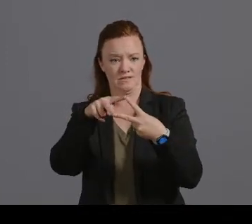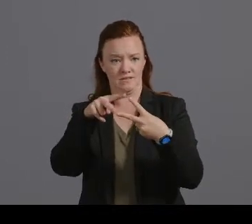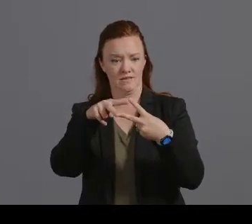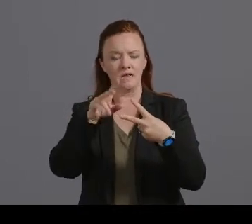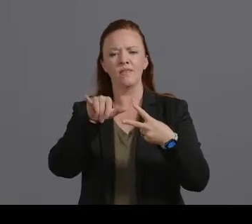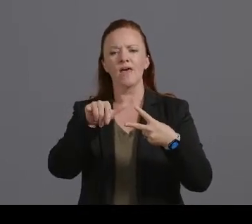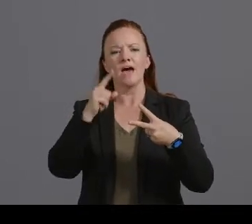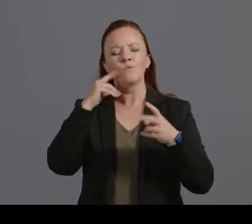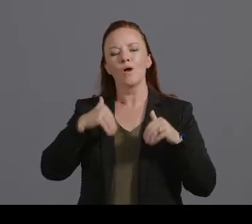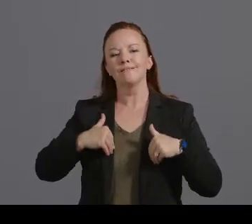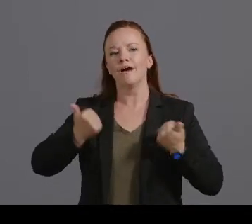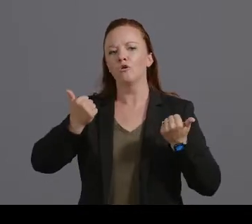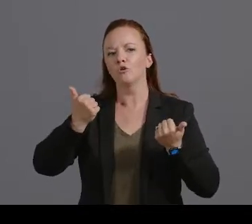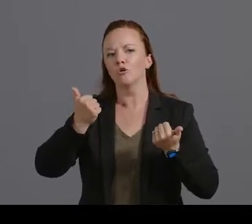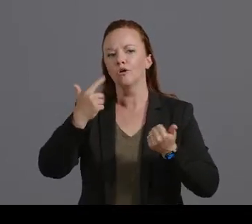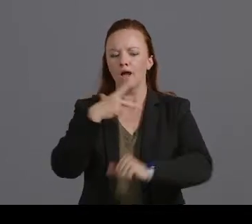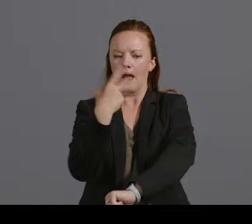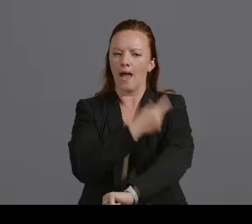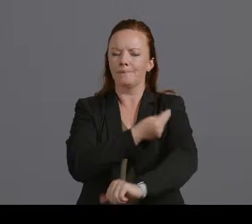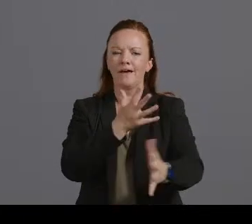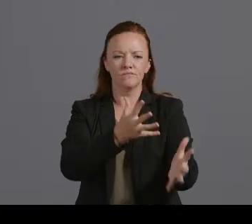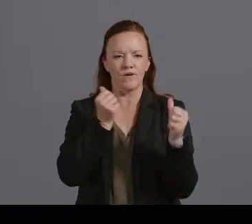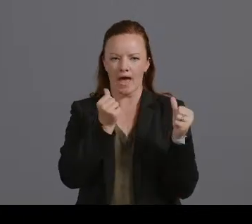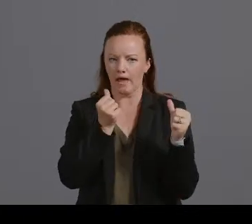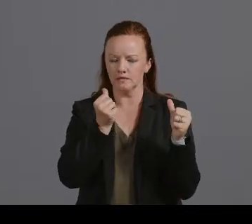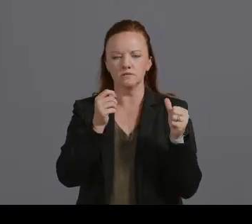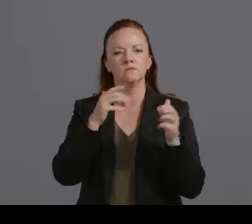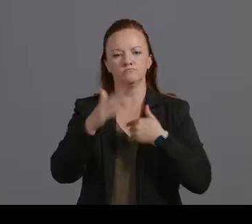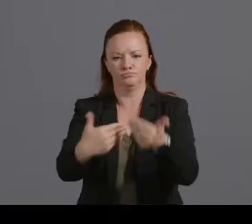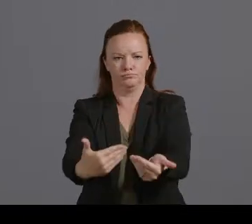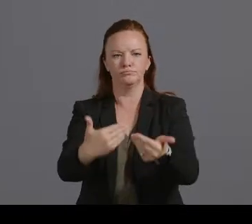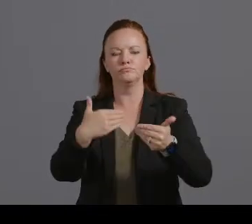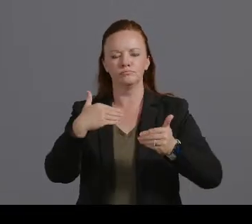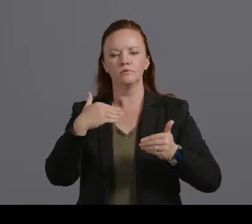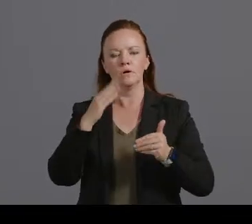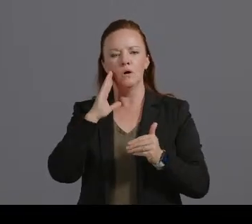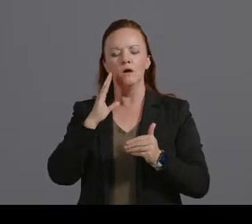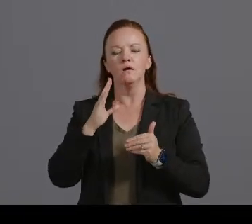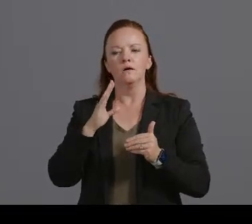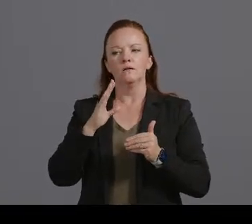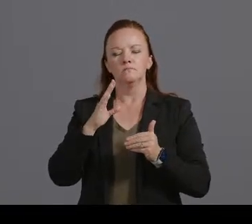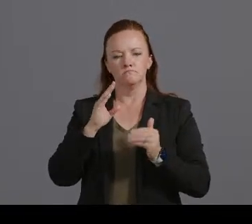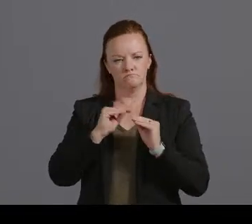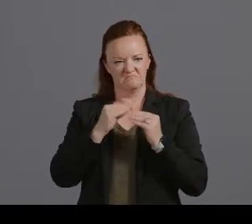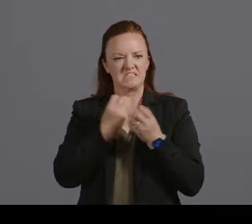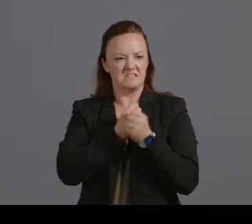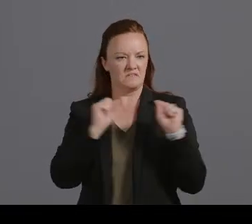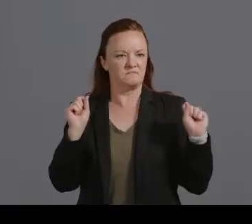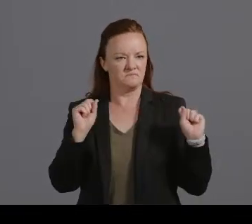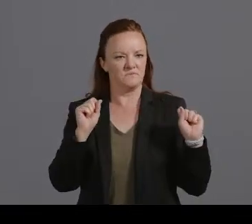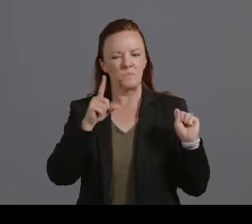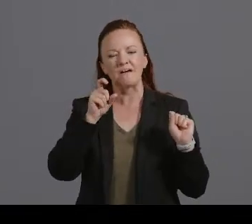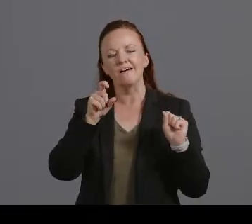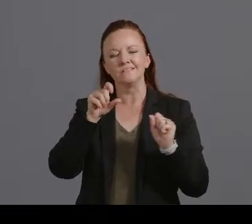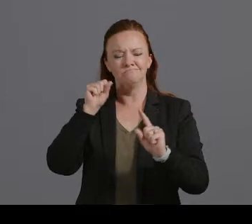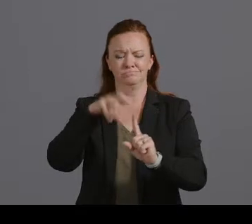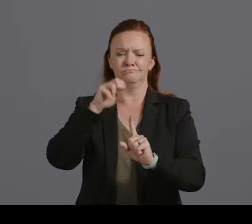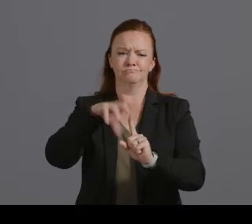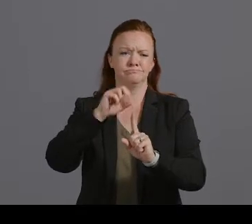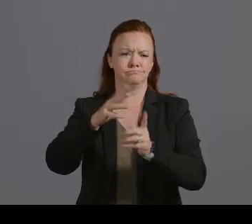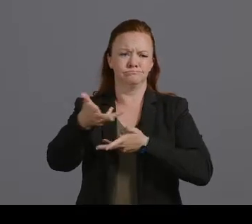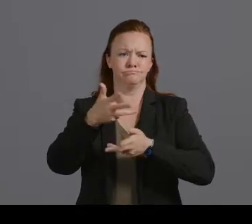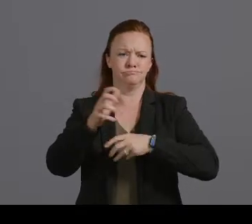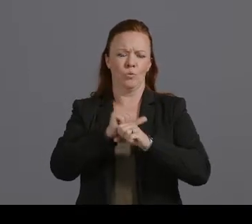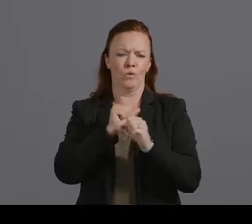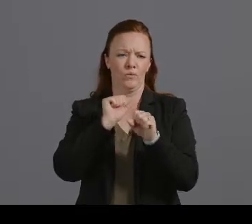quickly, and because we know that they have constant exposure. Doing employer-based pods, so working with some of those